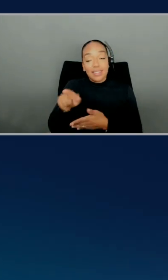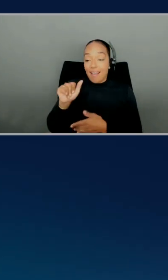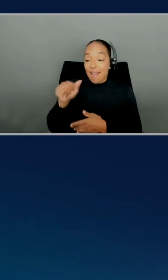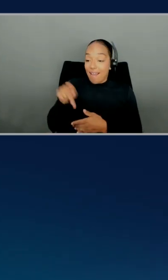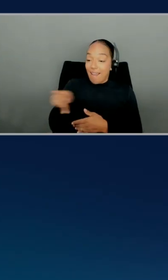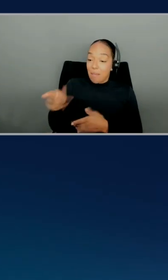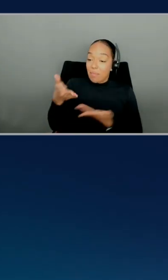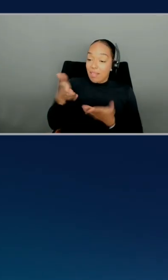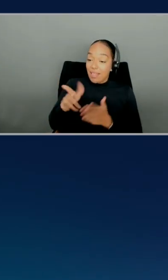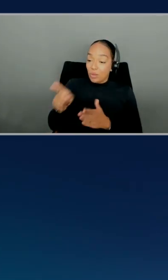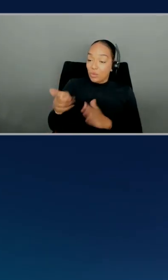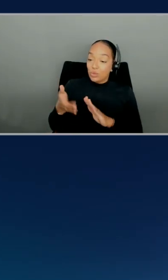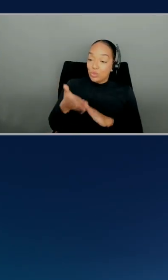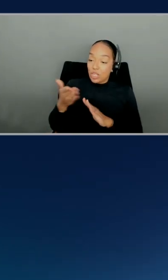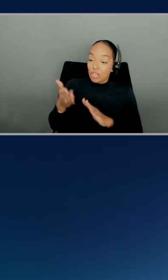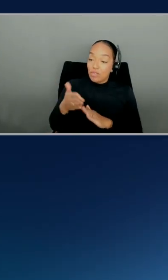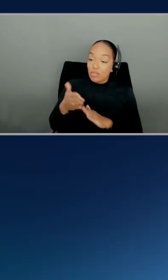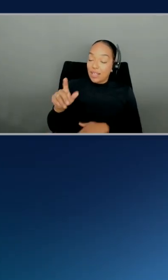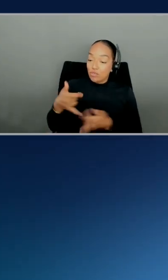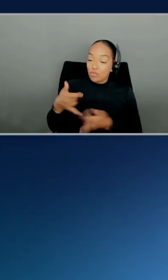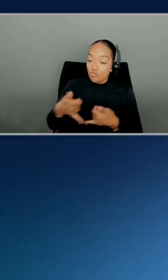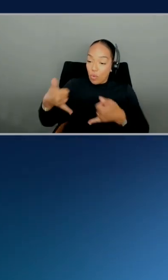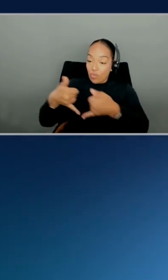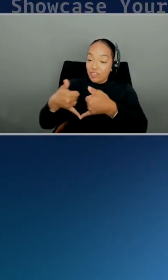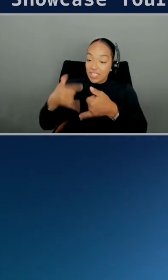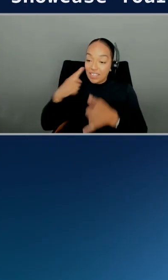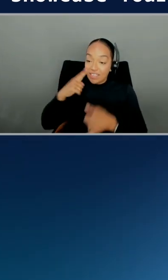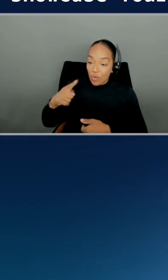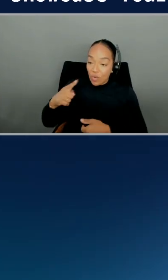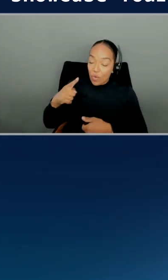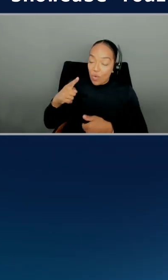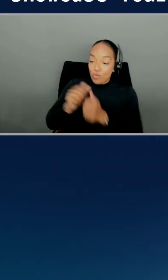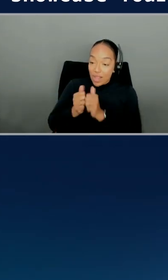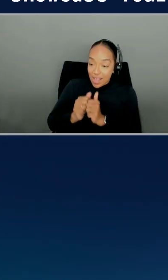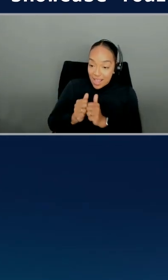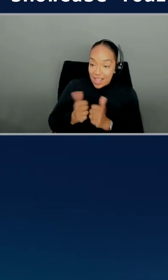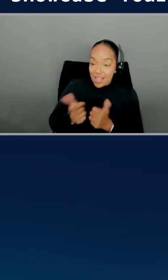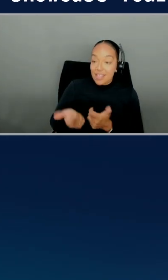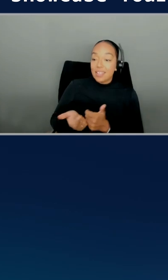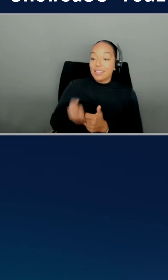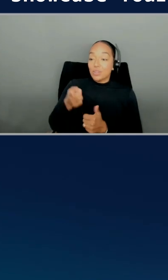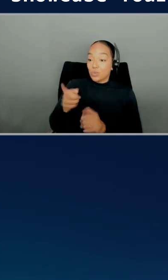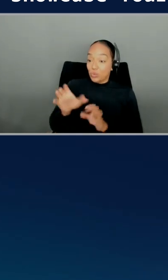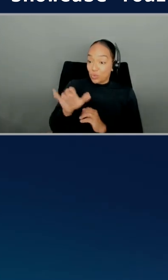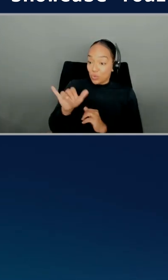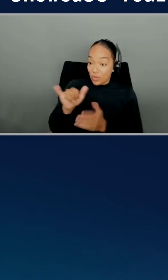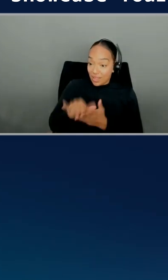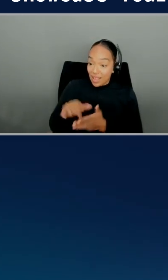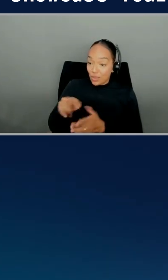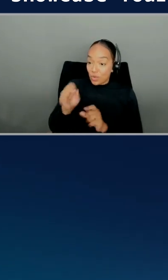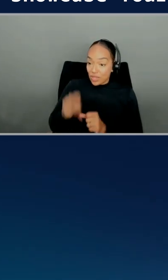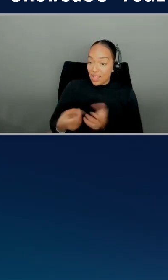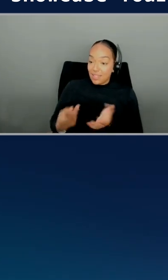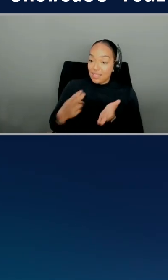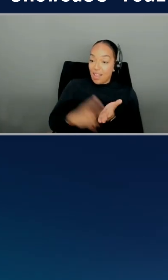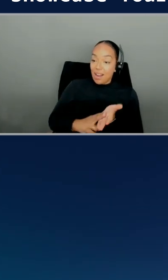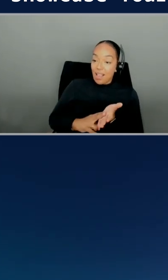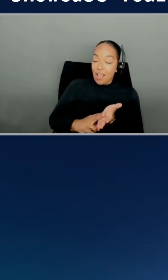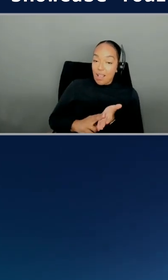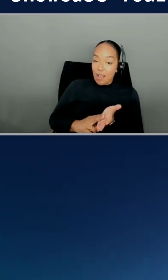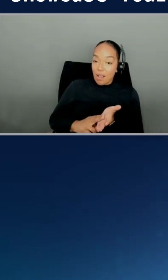or generate a trophy for a race. And if you do that, you can also sign up for, I would call this